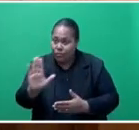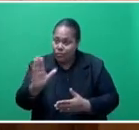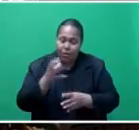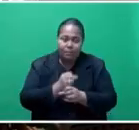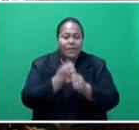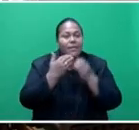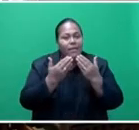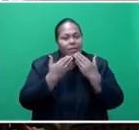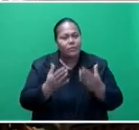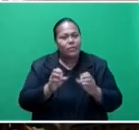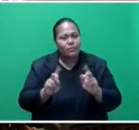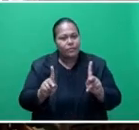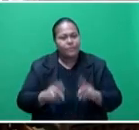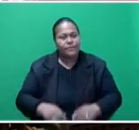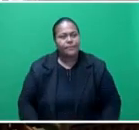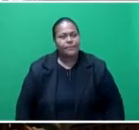sir.